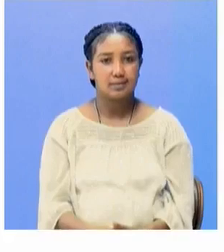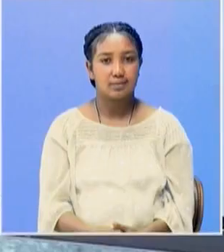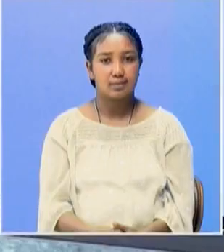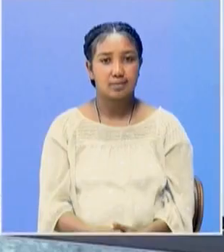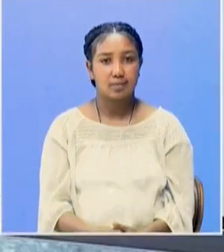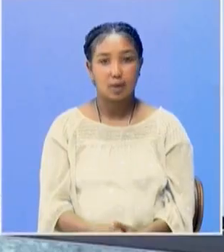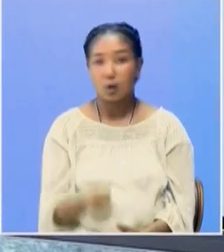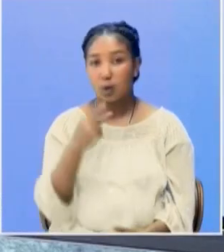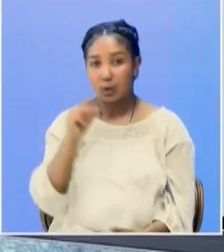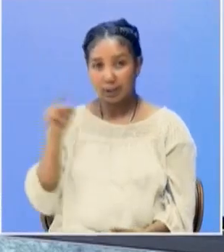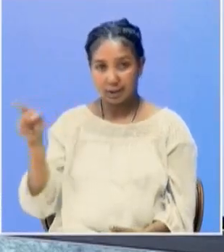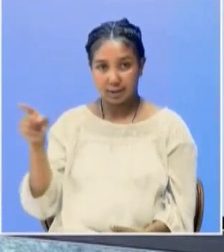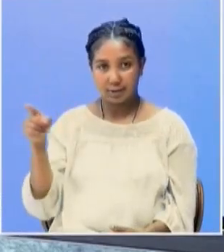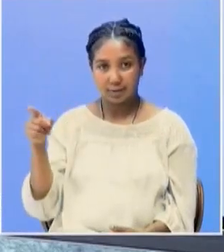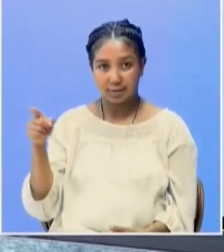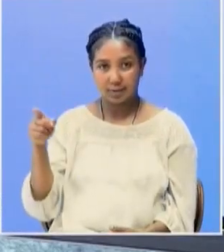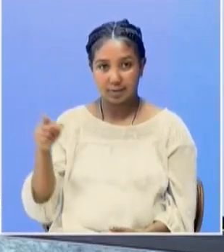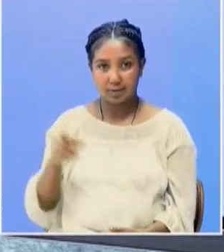Look,